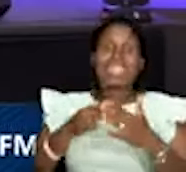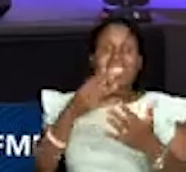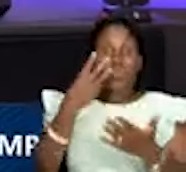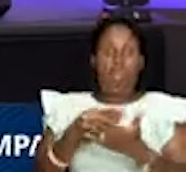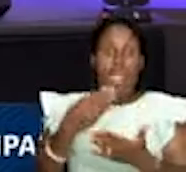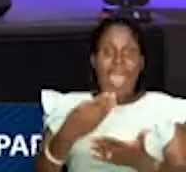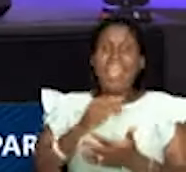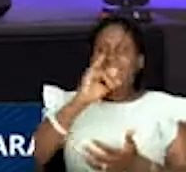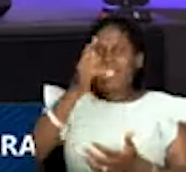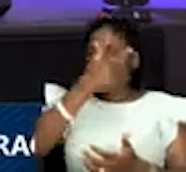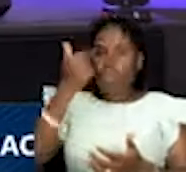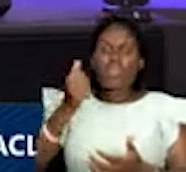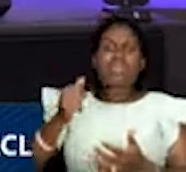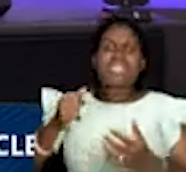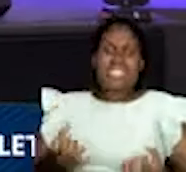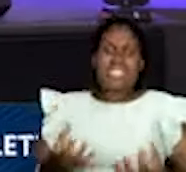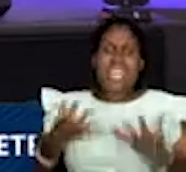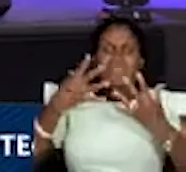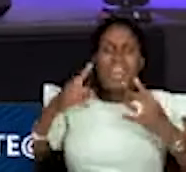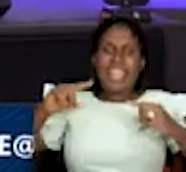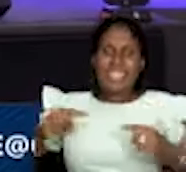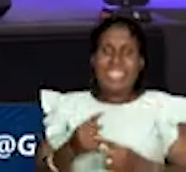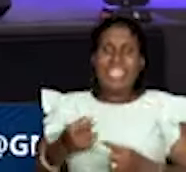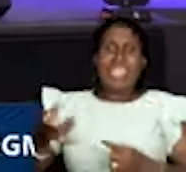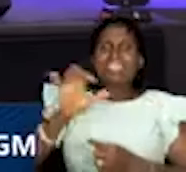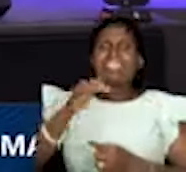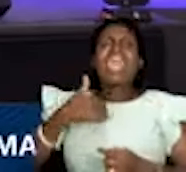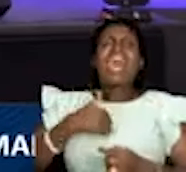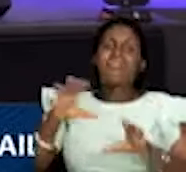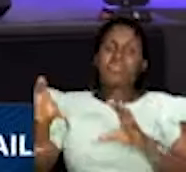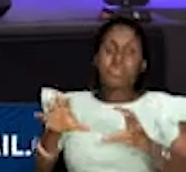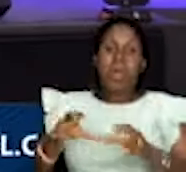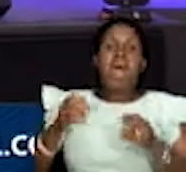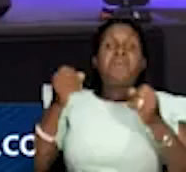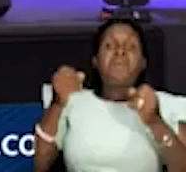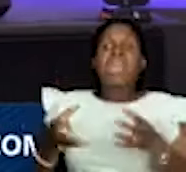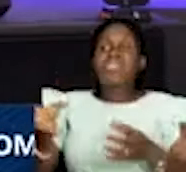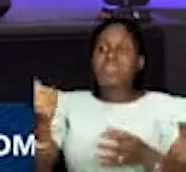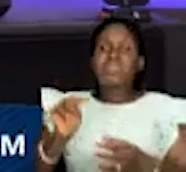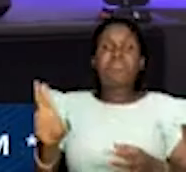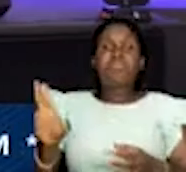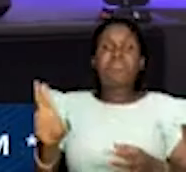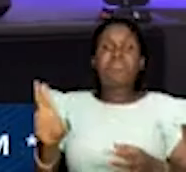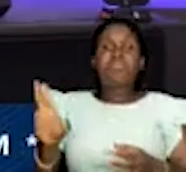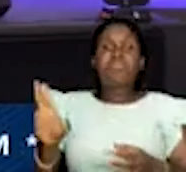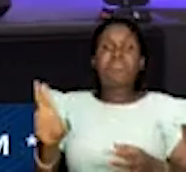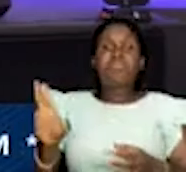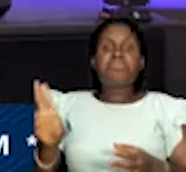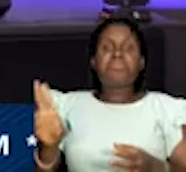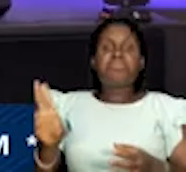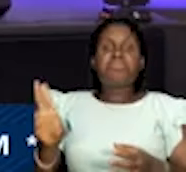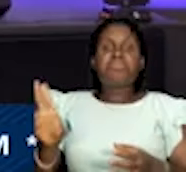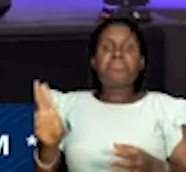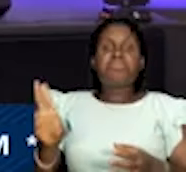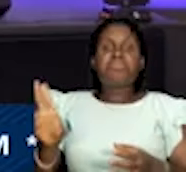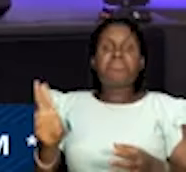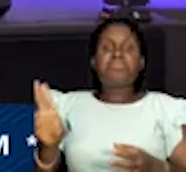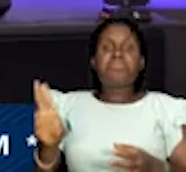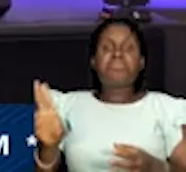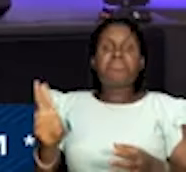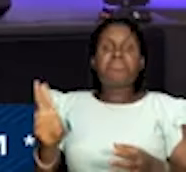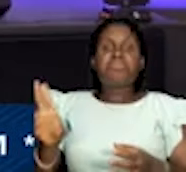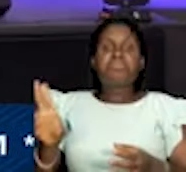the pain they have taken. Many of them using their own lives as guinea pigs to edit what works and what does not work, and